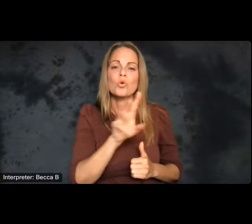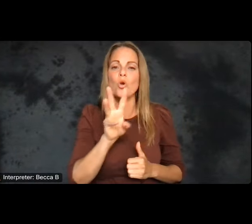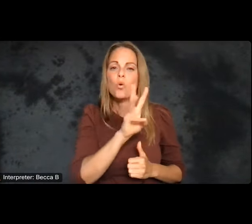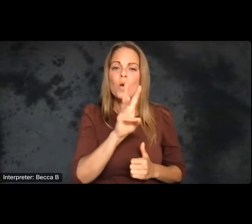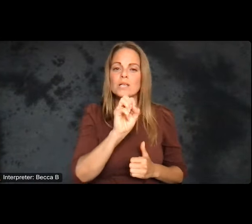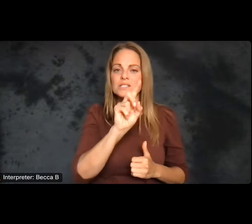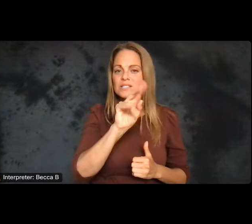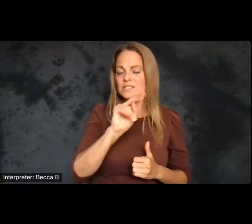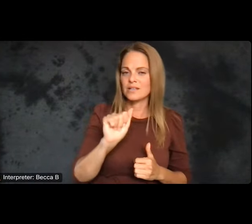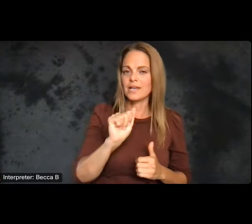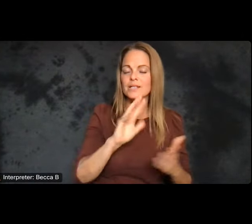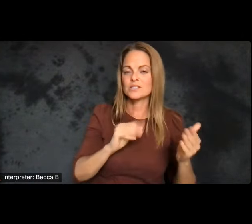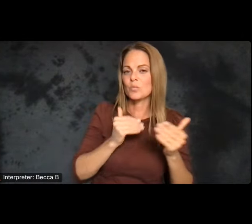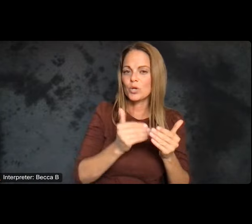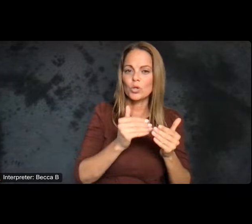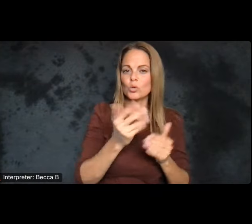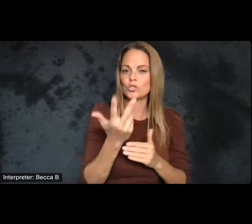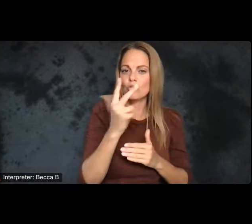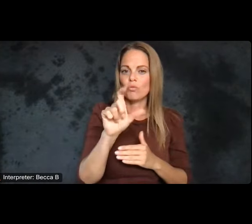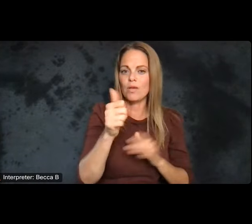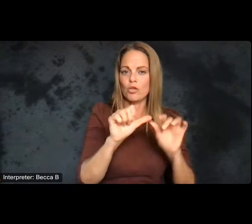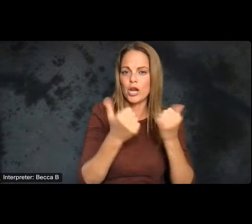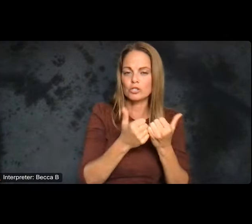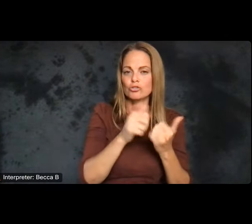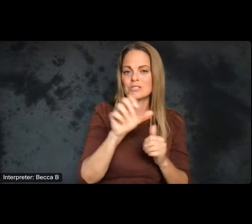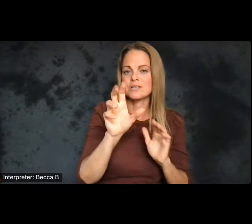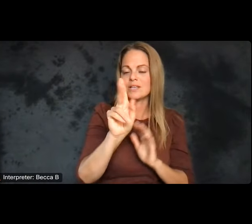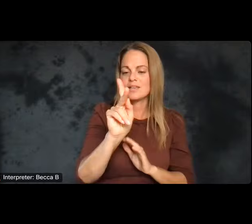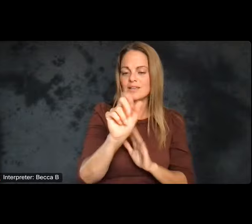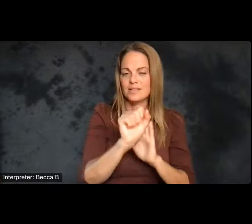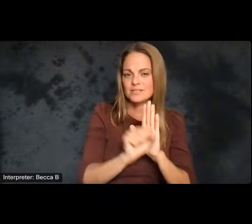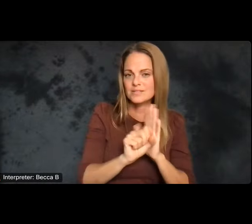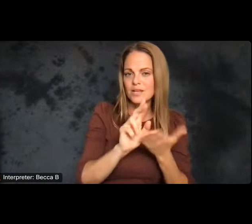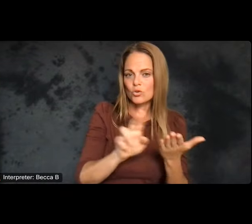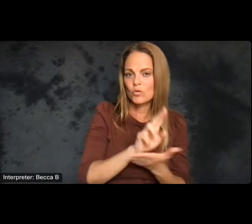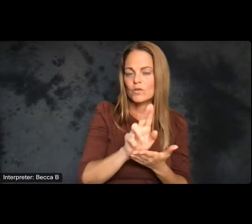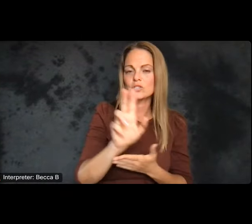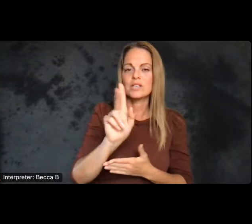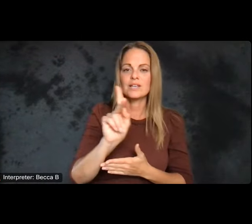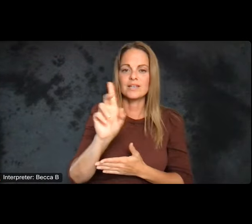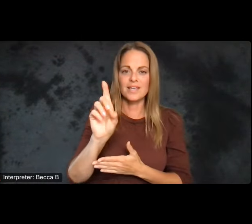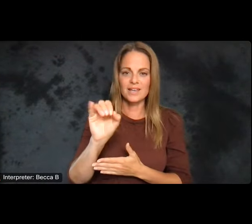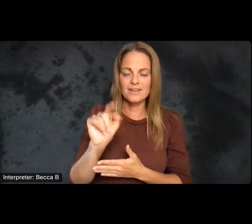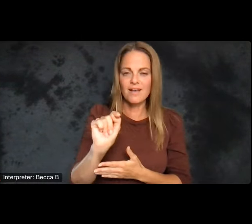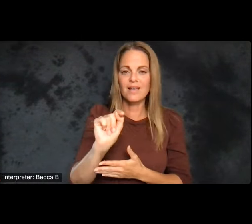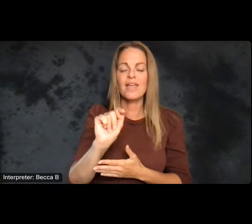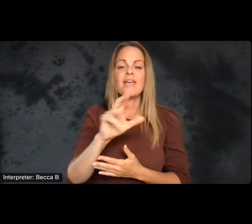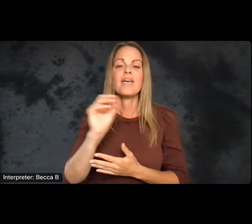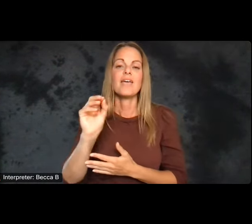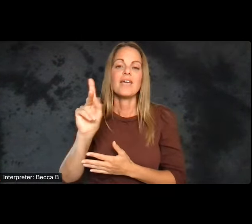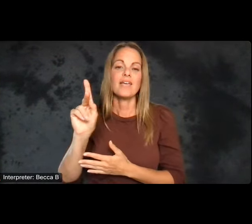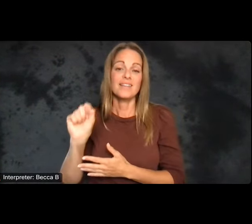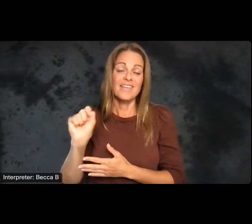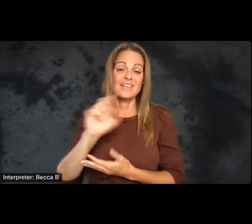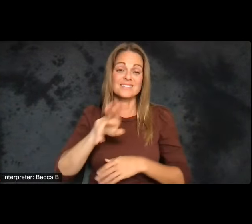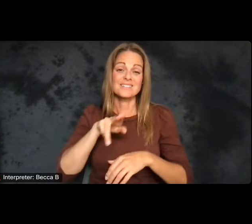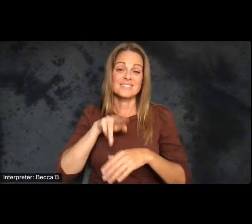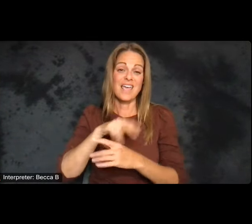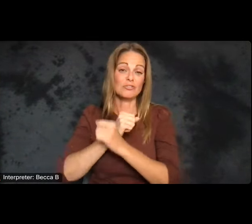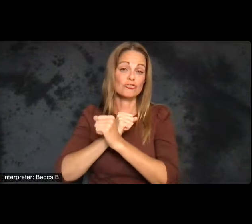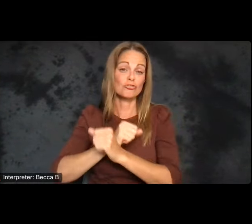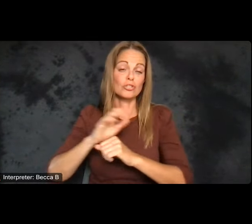agencies, to Kansas State University, to KDOT, and to the Kansas National Guard, and arrays a lot of those facilities around